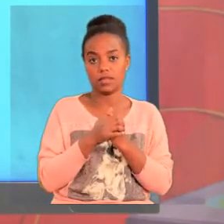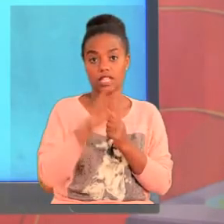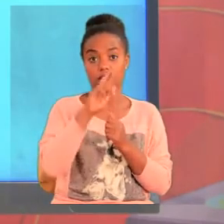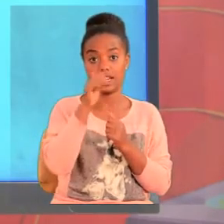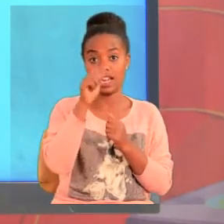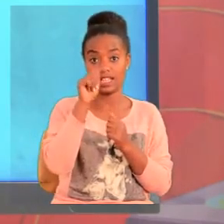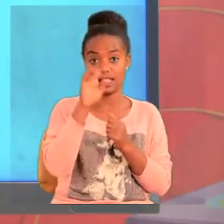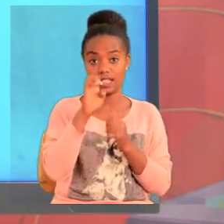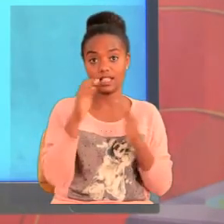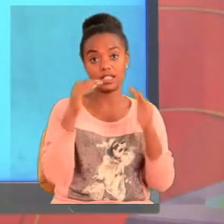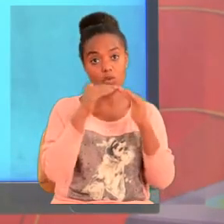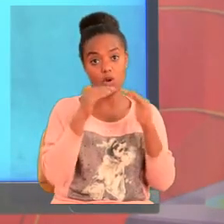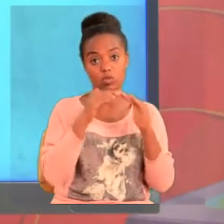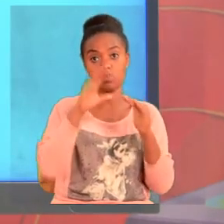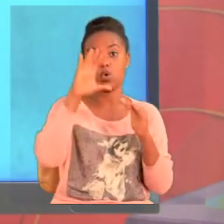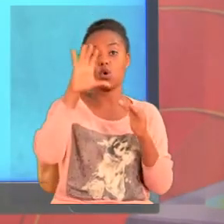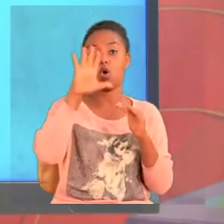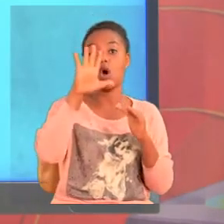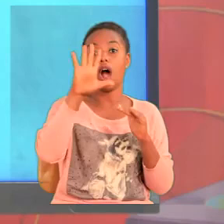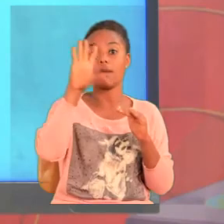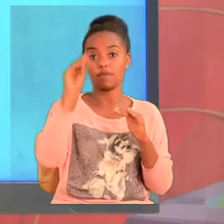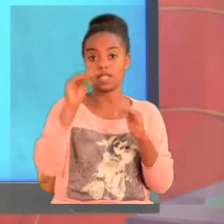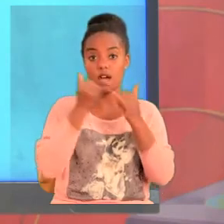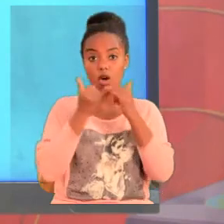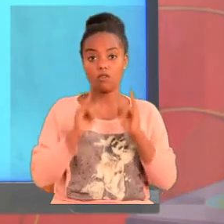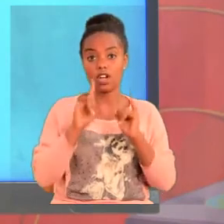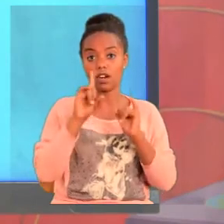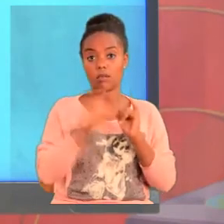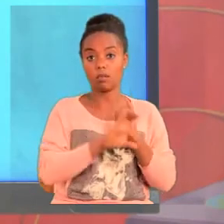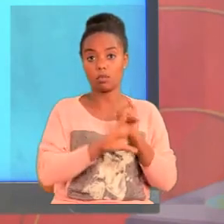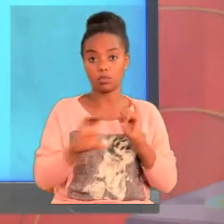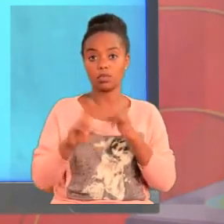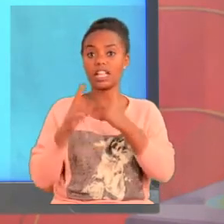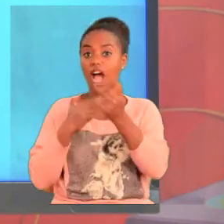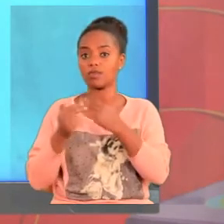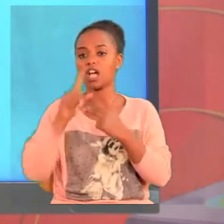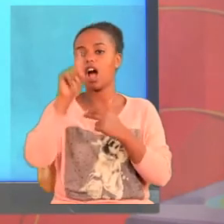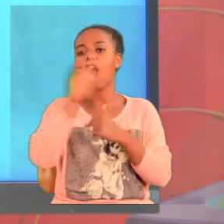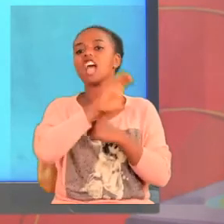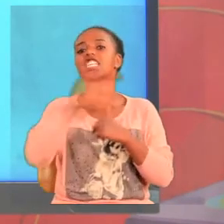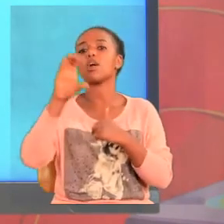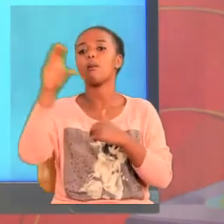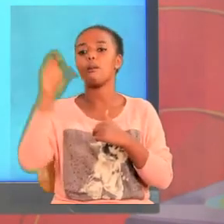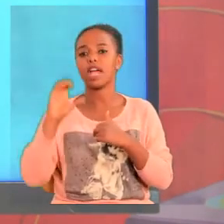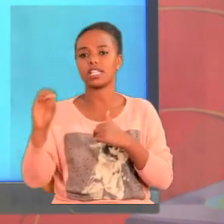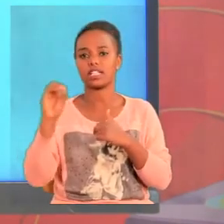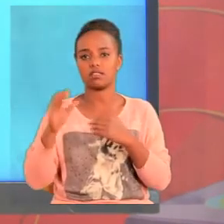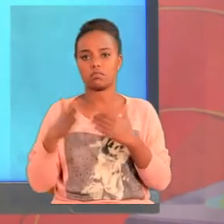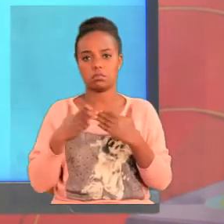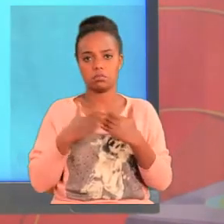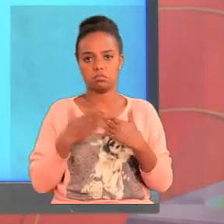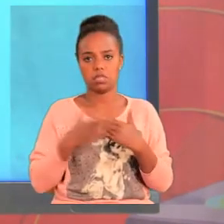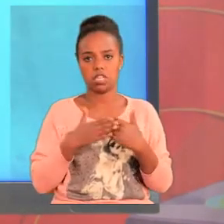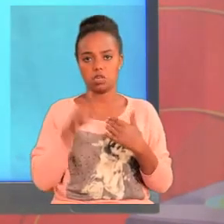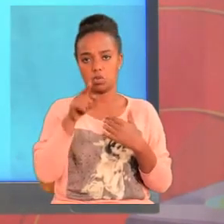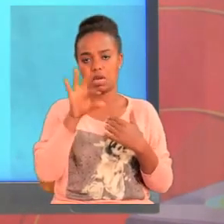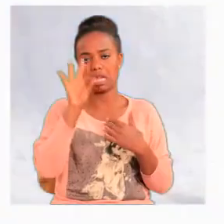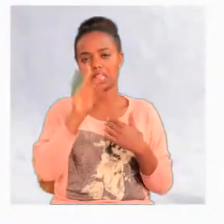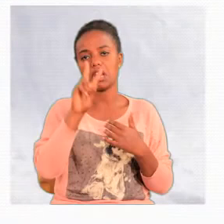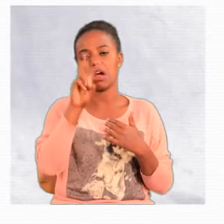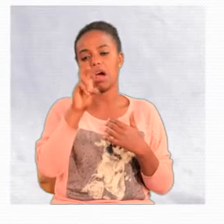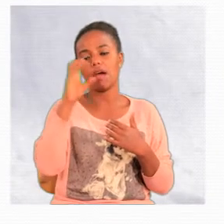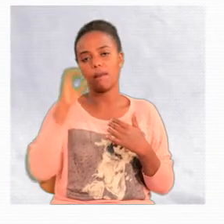The rate will be this percentage over base times 100%. When you simplify this, you get